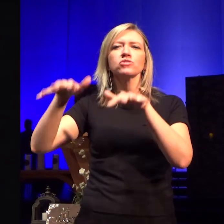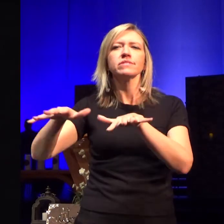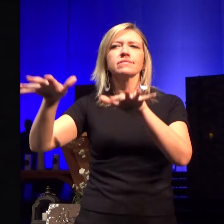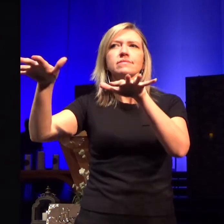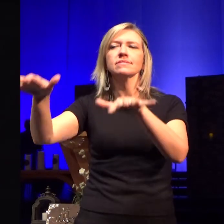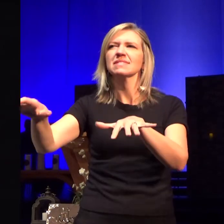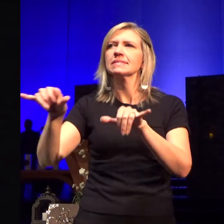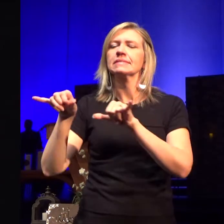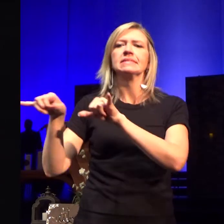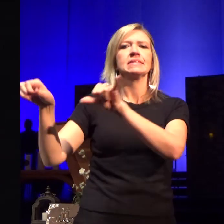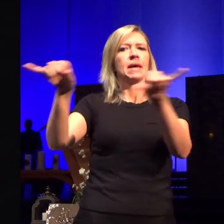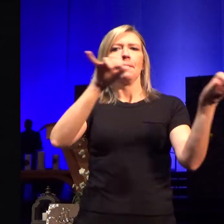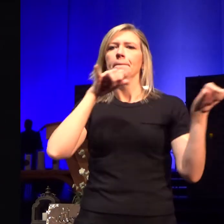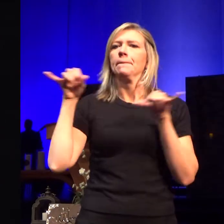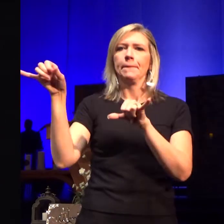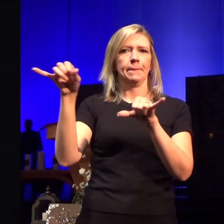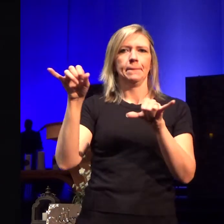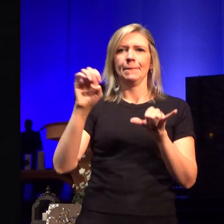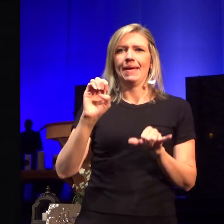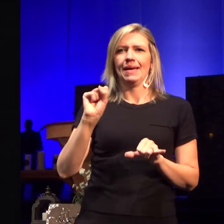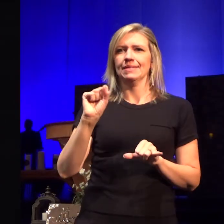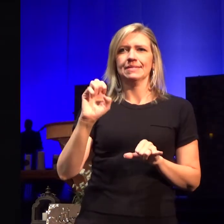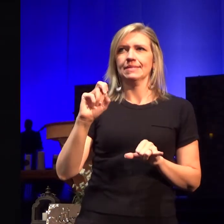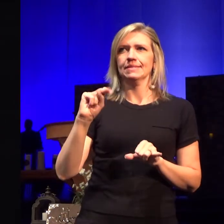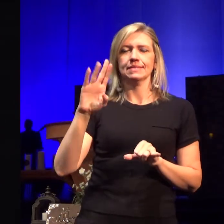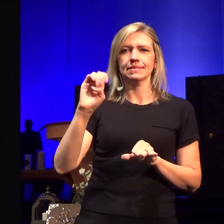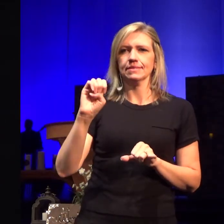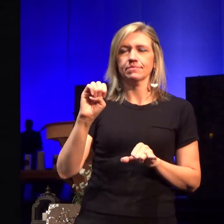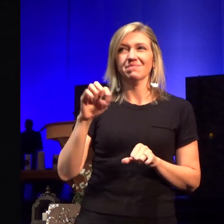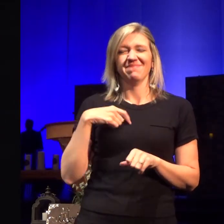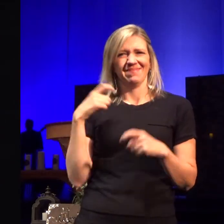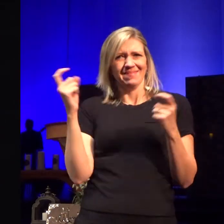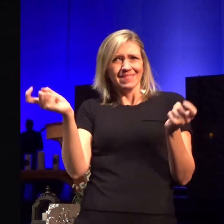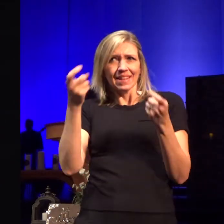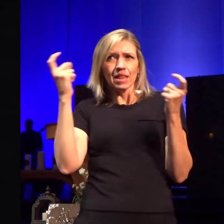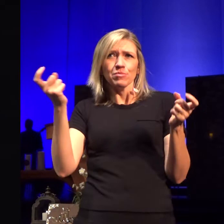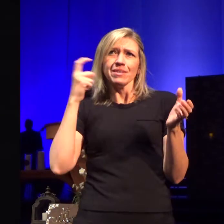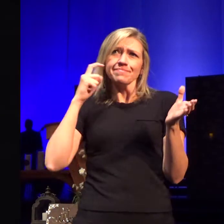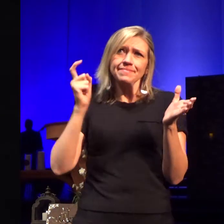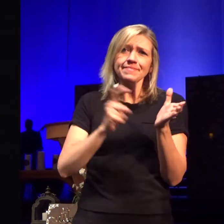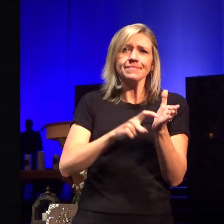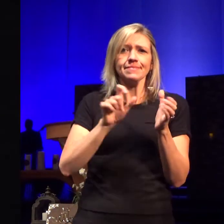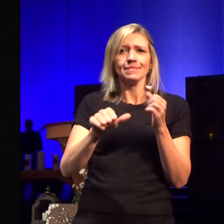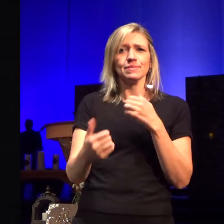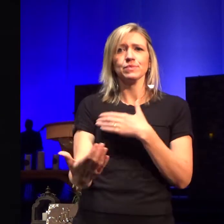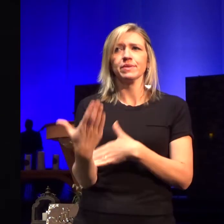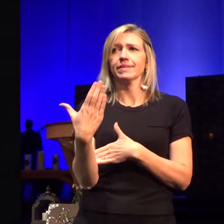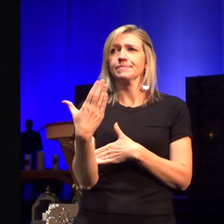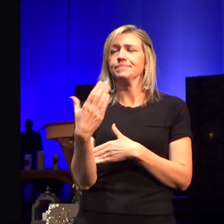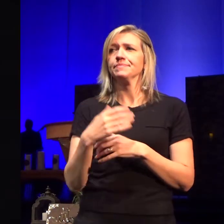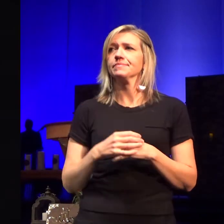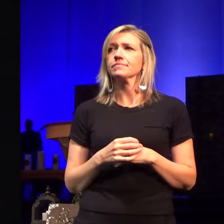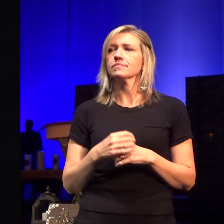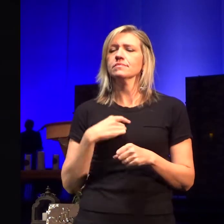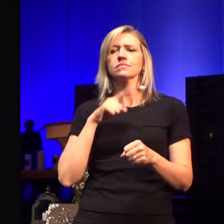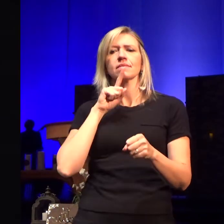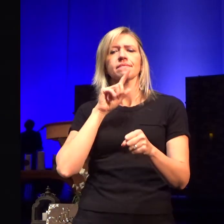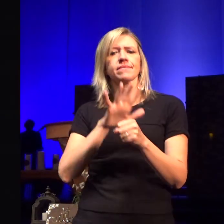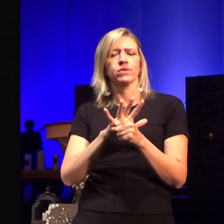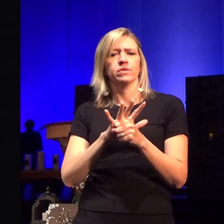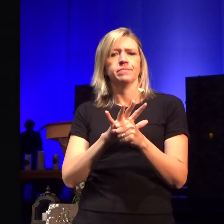essence. And so I celebrate that this morning. And I affirm